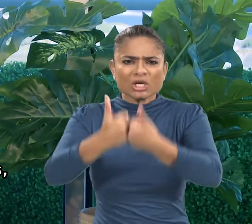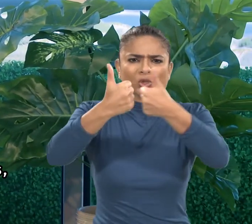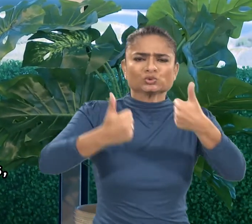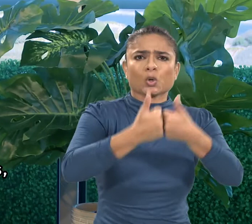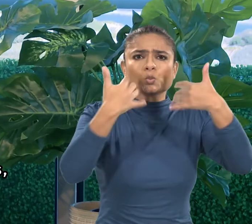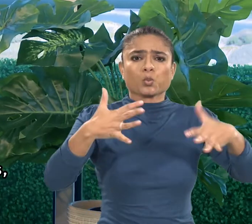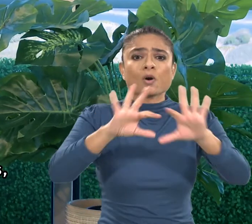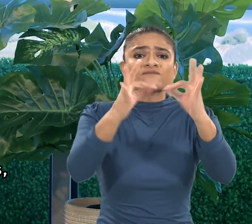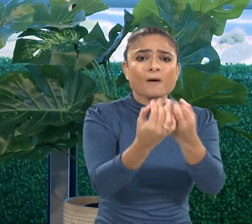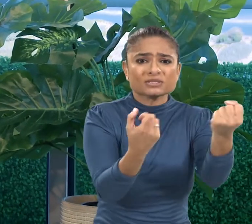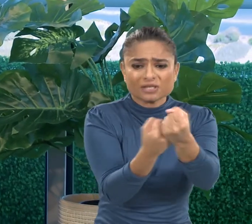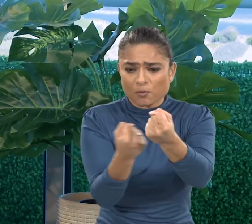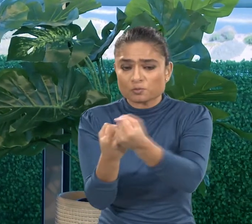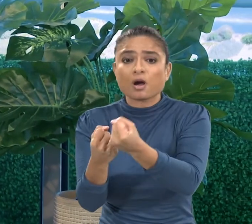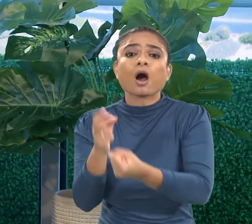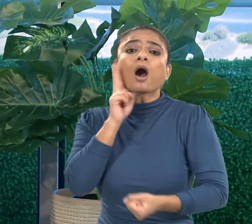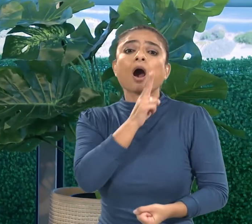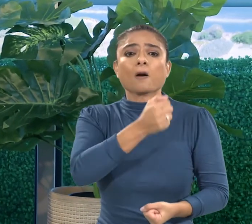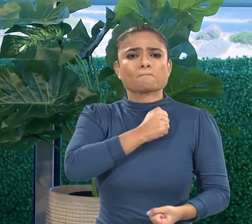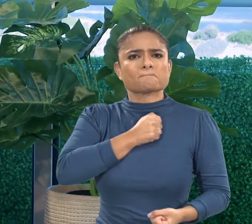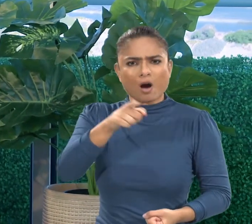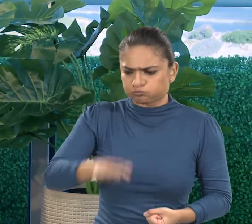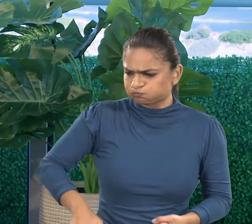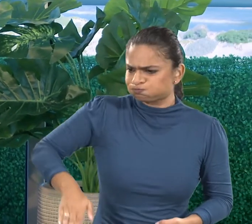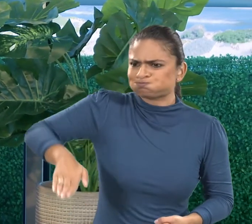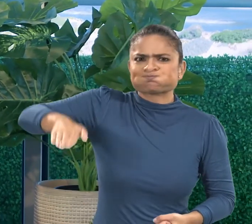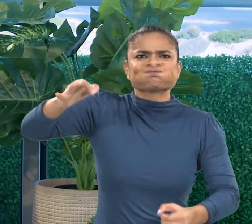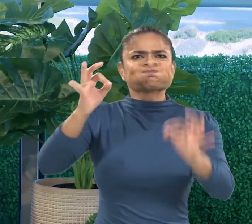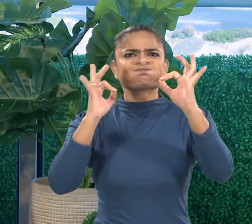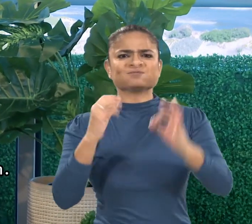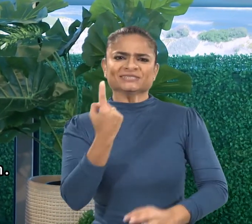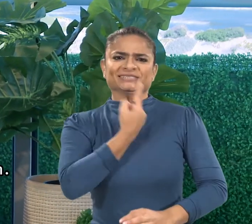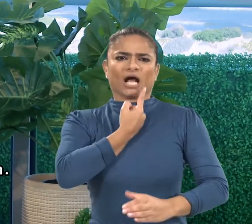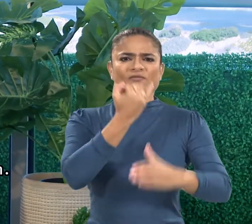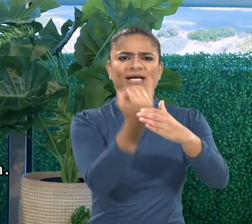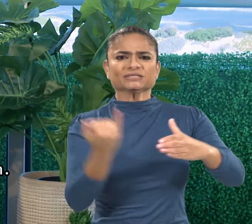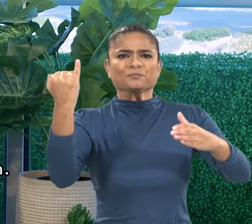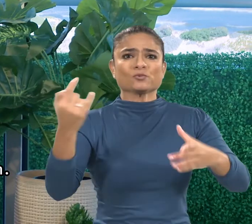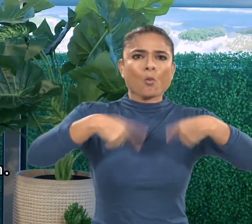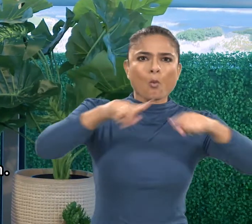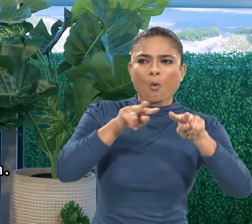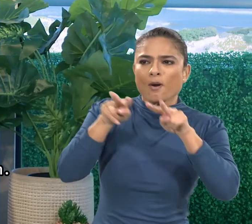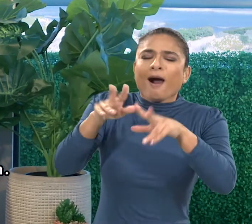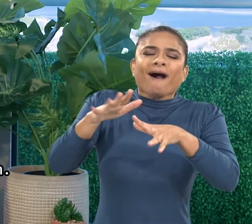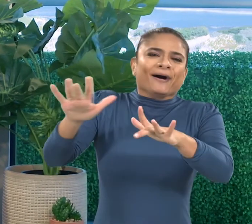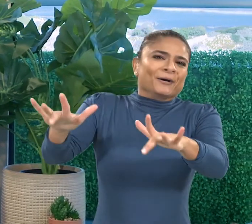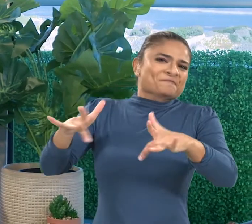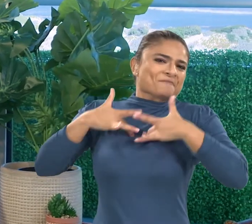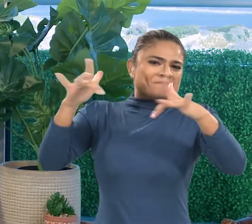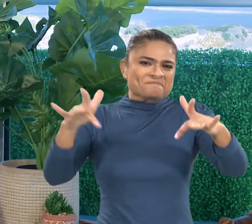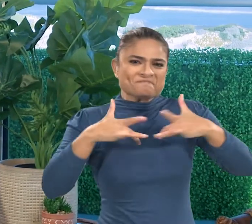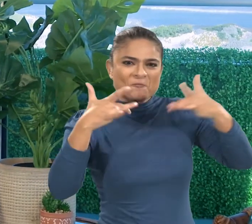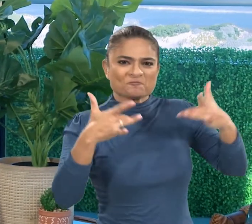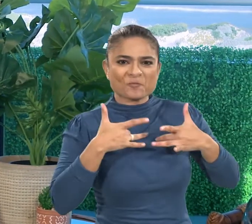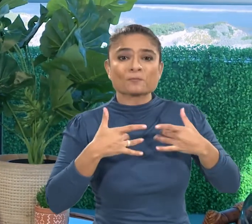support of family and friends, my uncle grew up happy, self-assured, independent, and a light to everyone who meets him. And